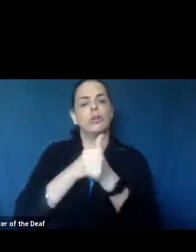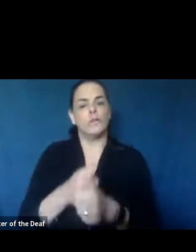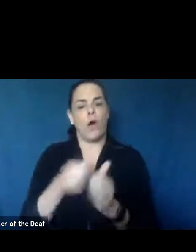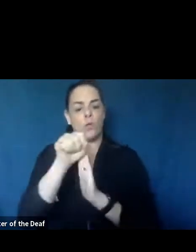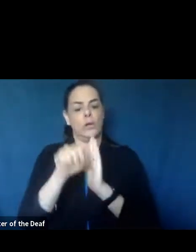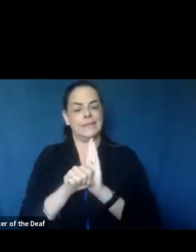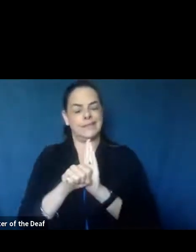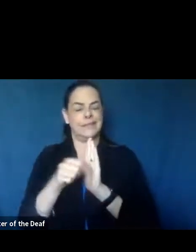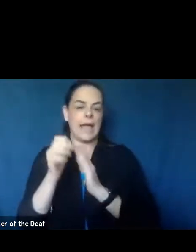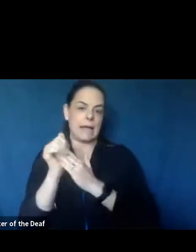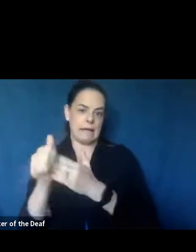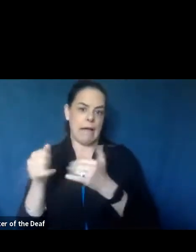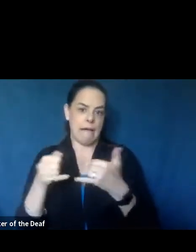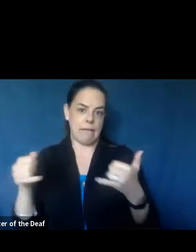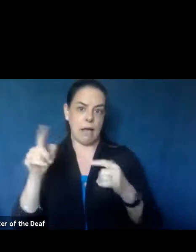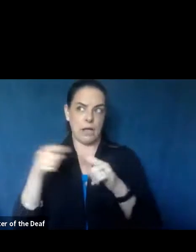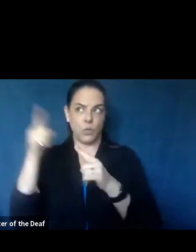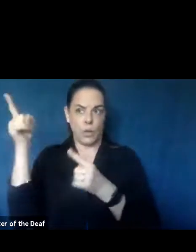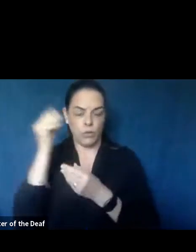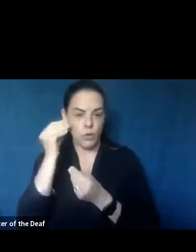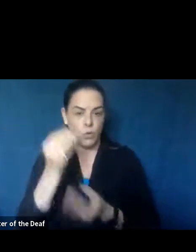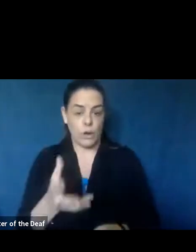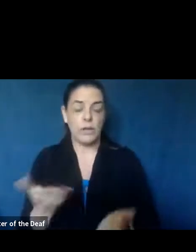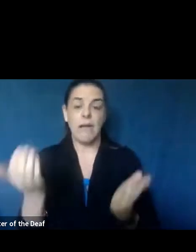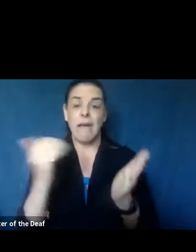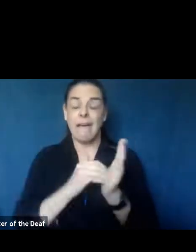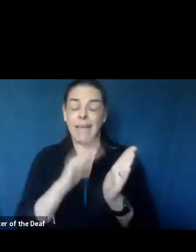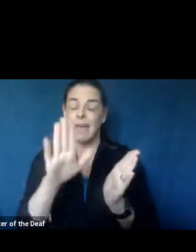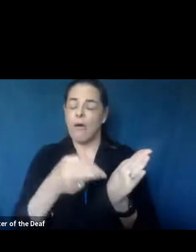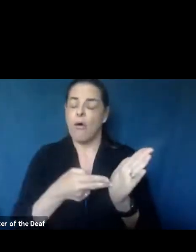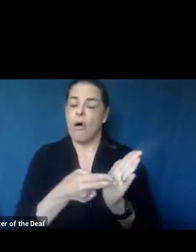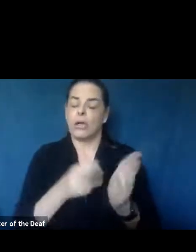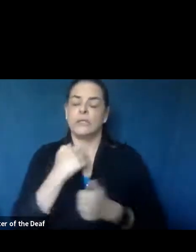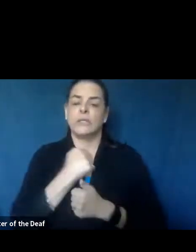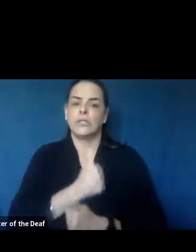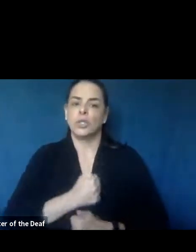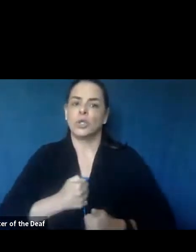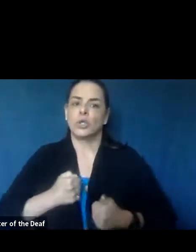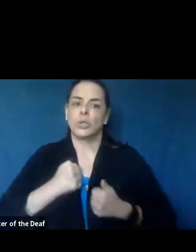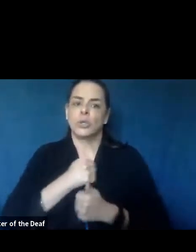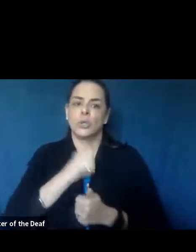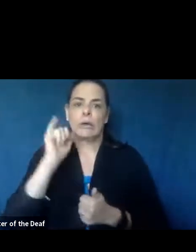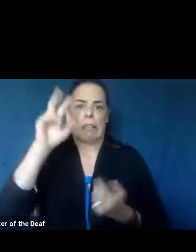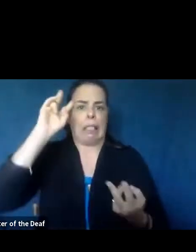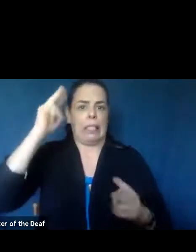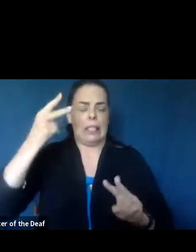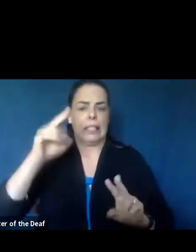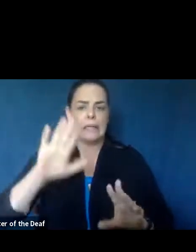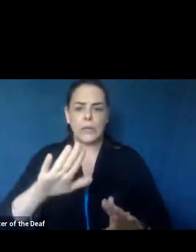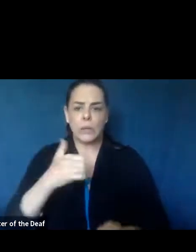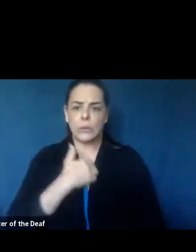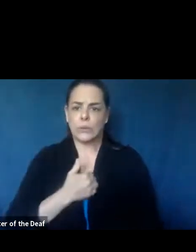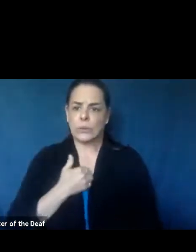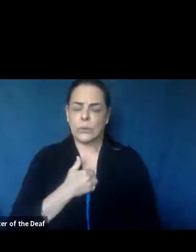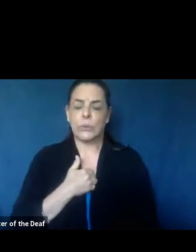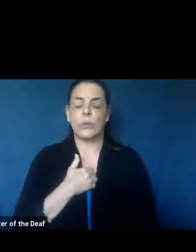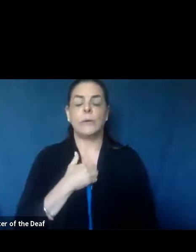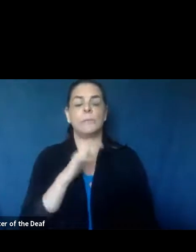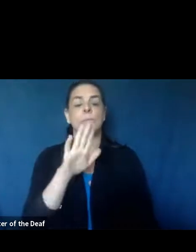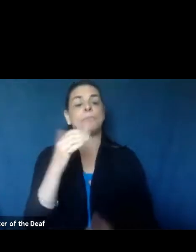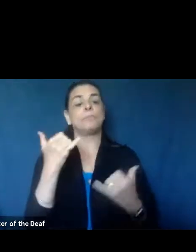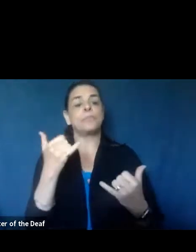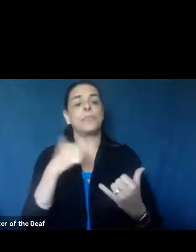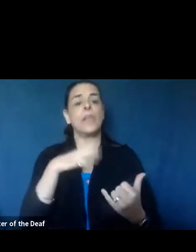released. And again, we apologize sincerely for this misunderstanding. Now I'd like to address the